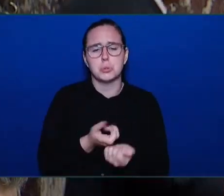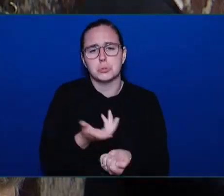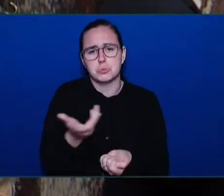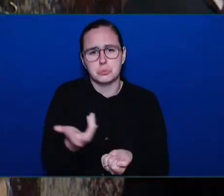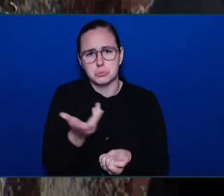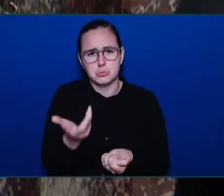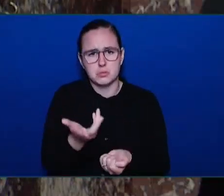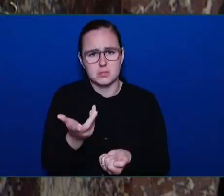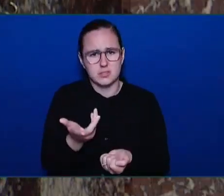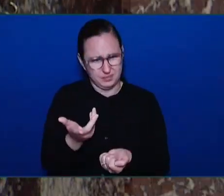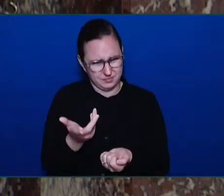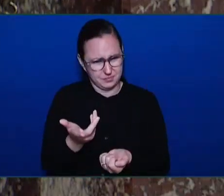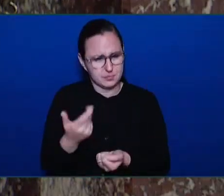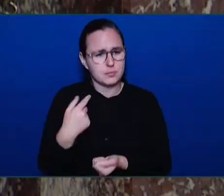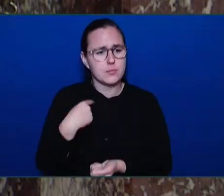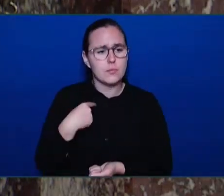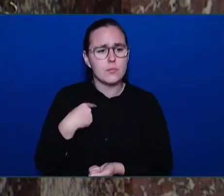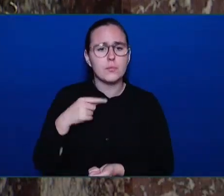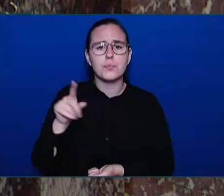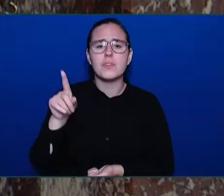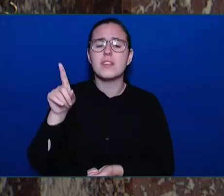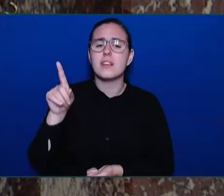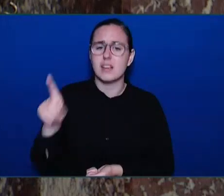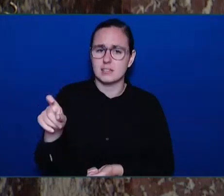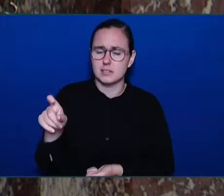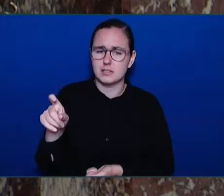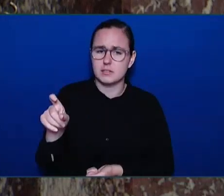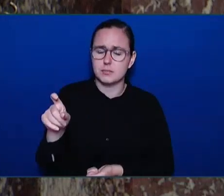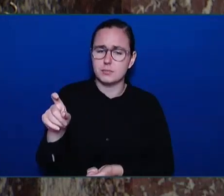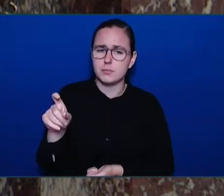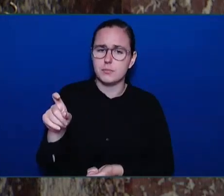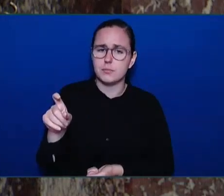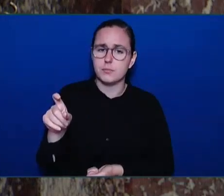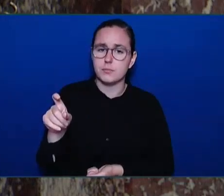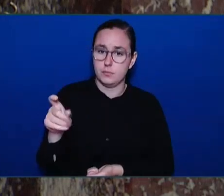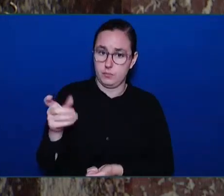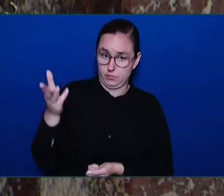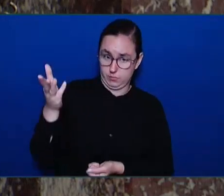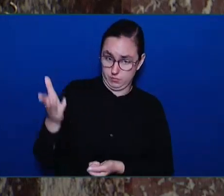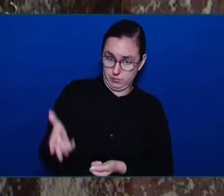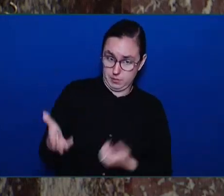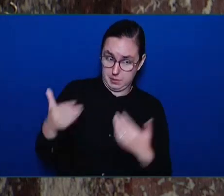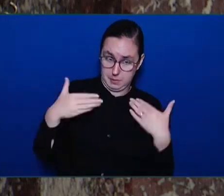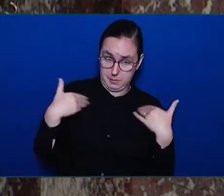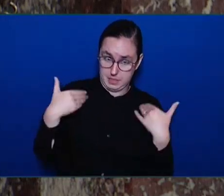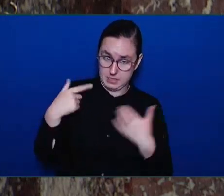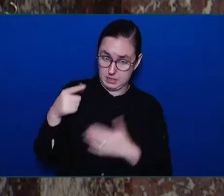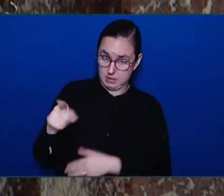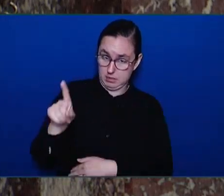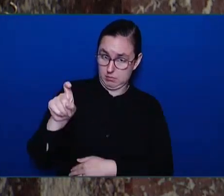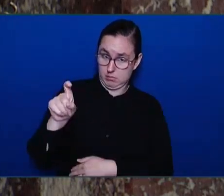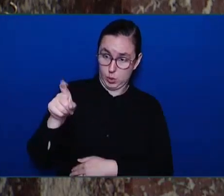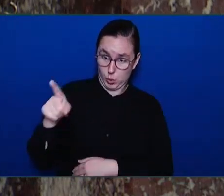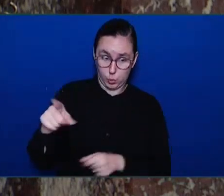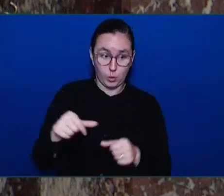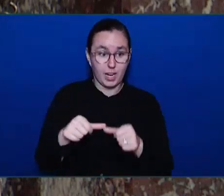Innovation. Will she be reinvesting in these communities, or will she be telling them that they're on their